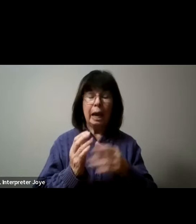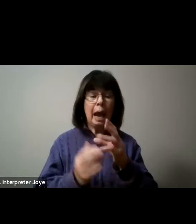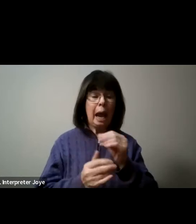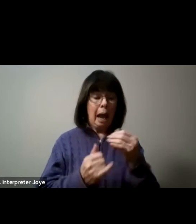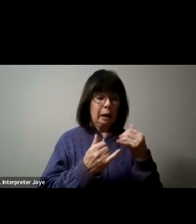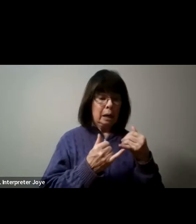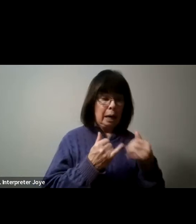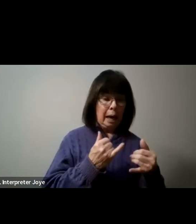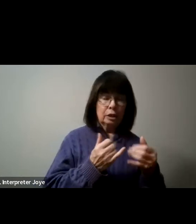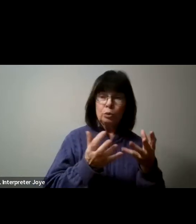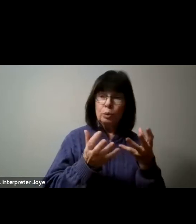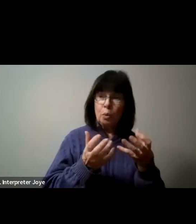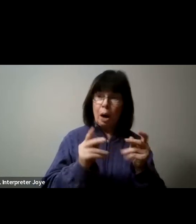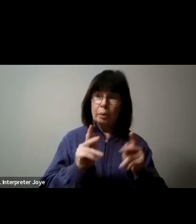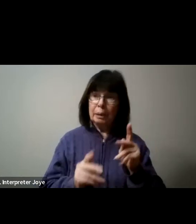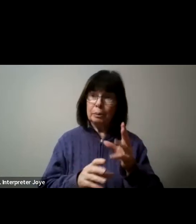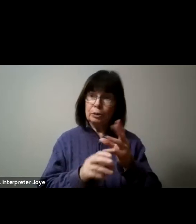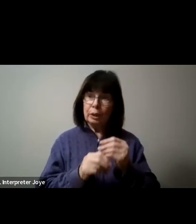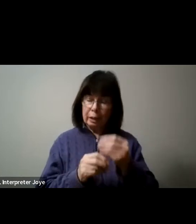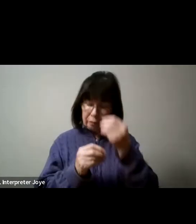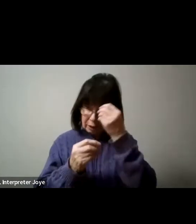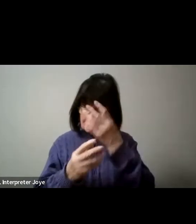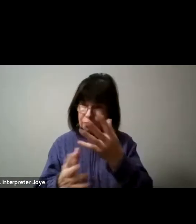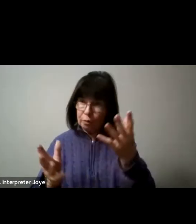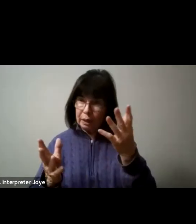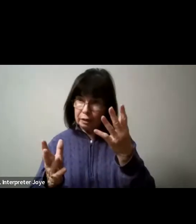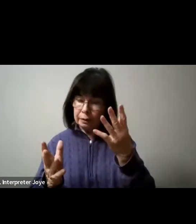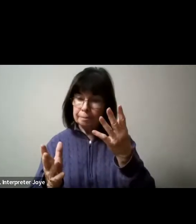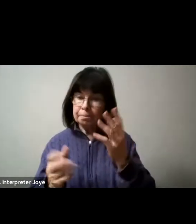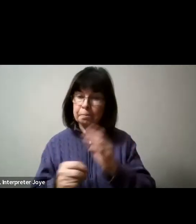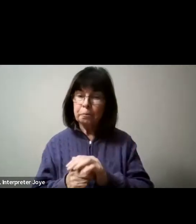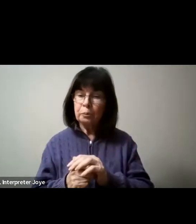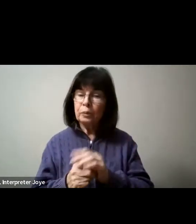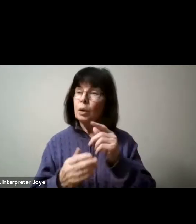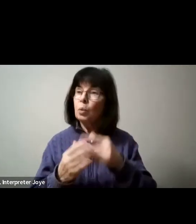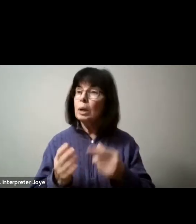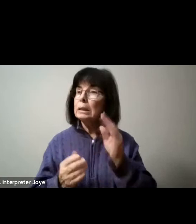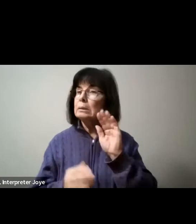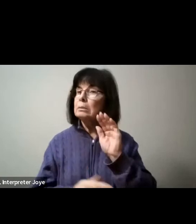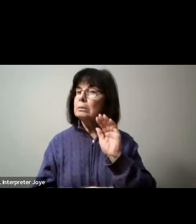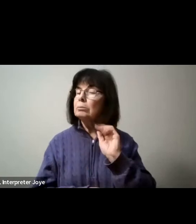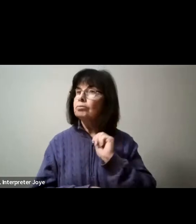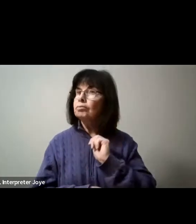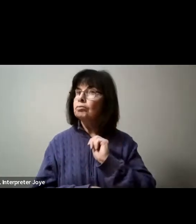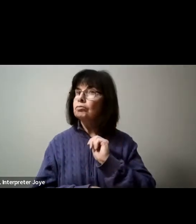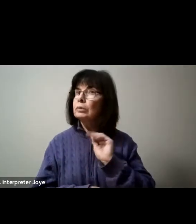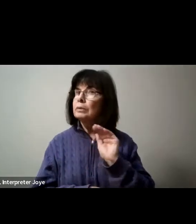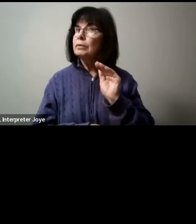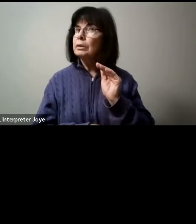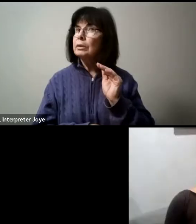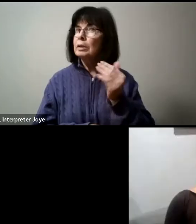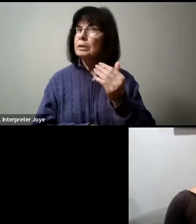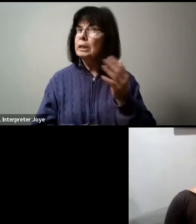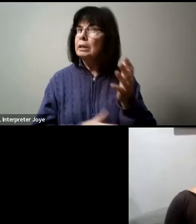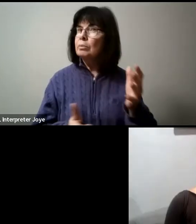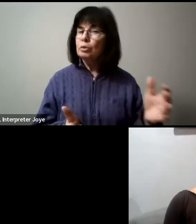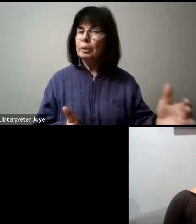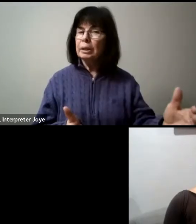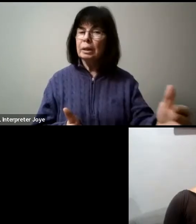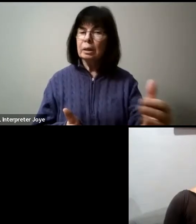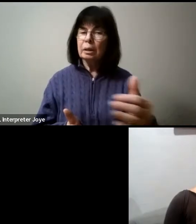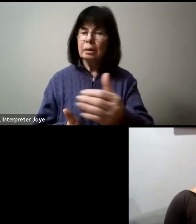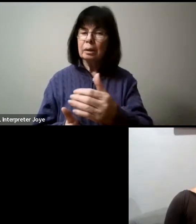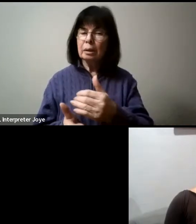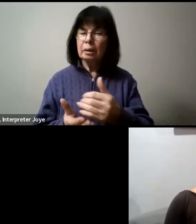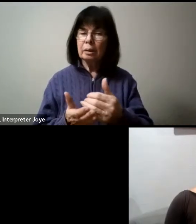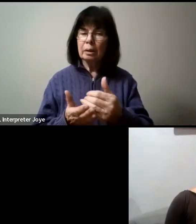people to get the information that we do have about what appears to be cumulative